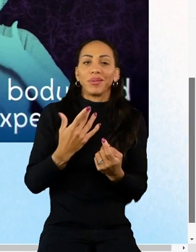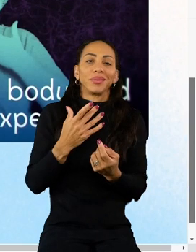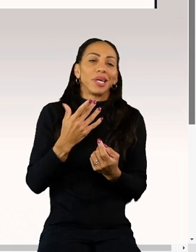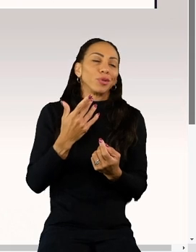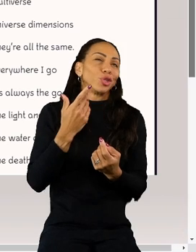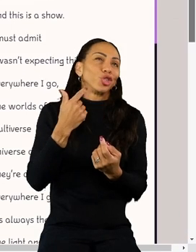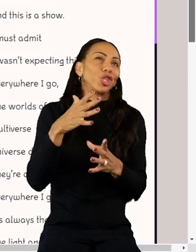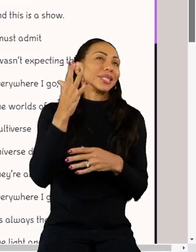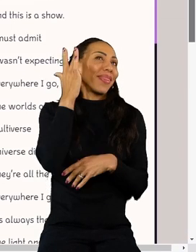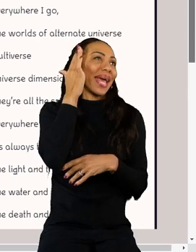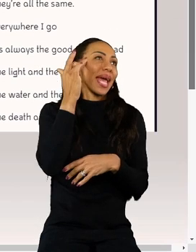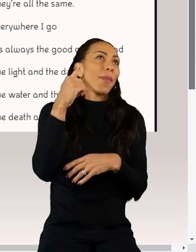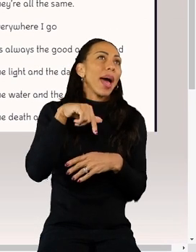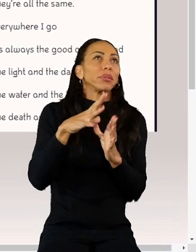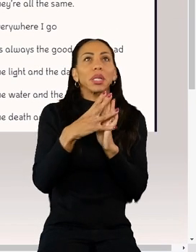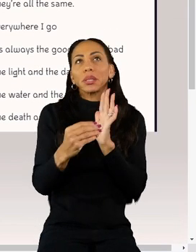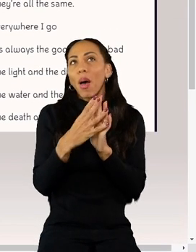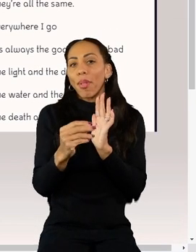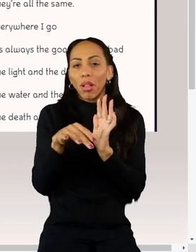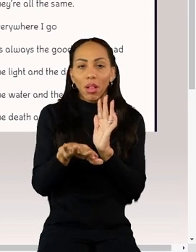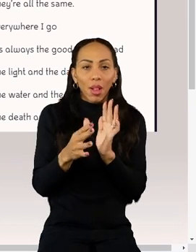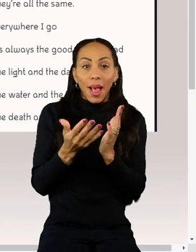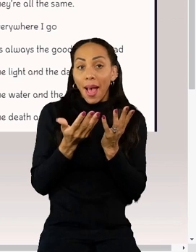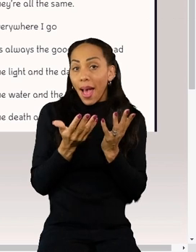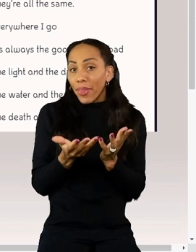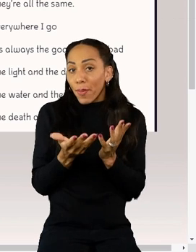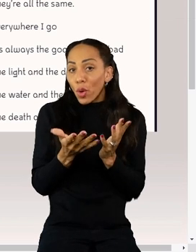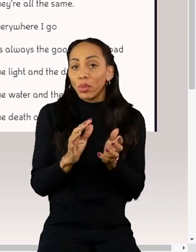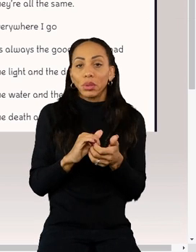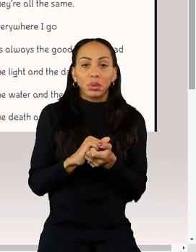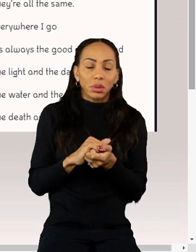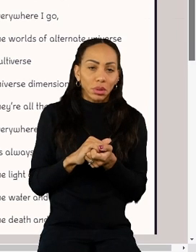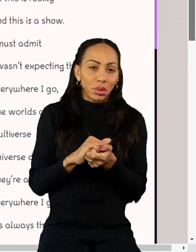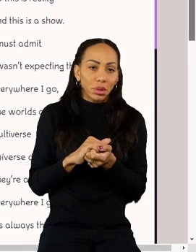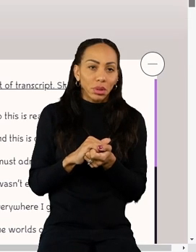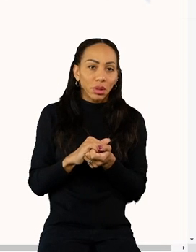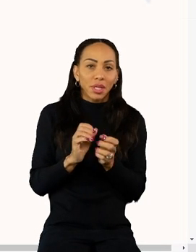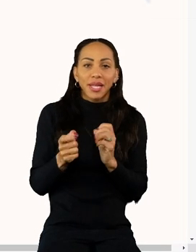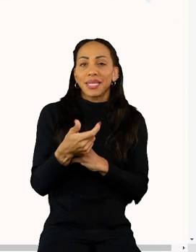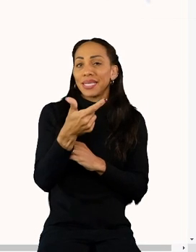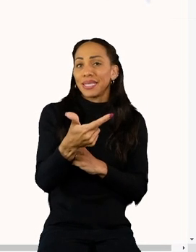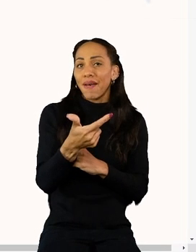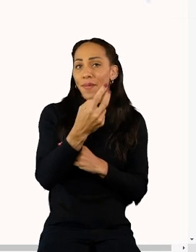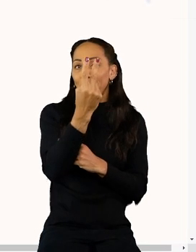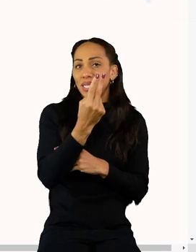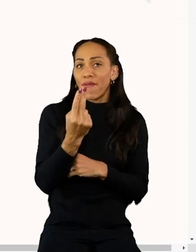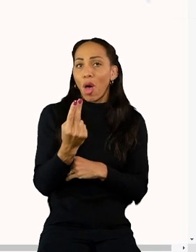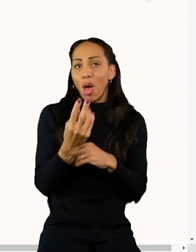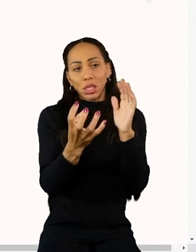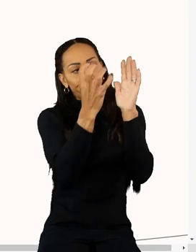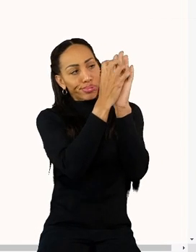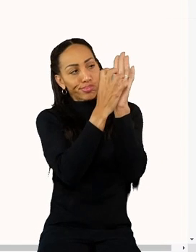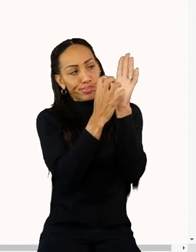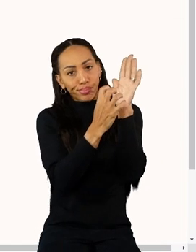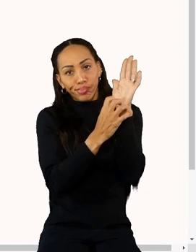much about that right now, just because this is thinking about previous examples of artworks. I think currently there